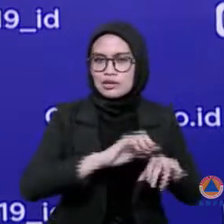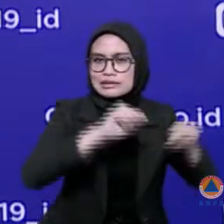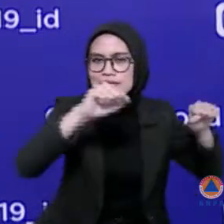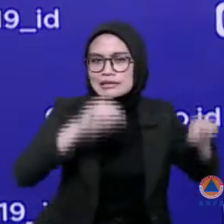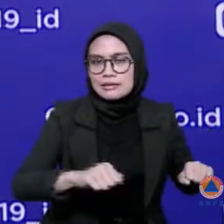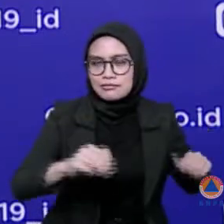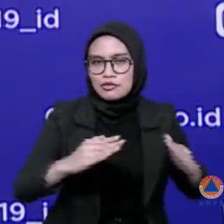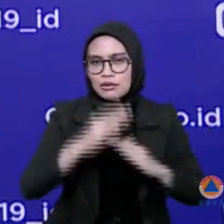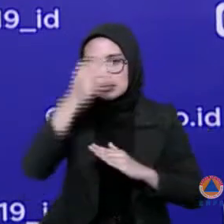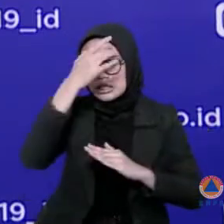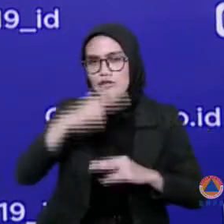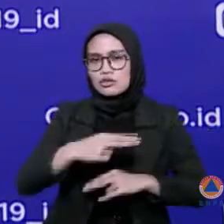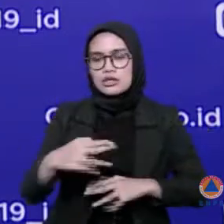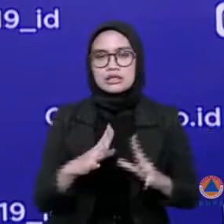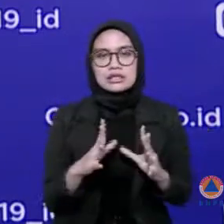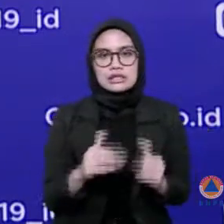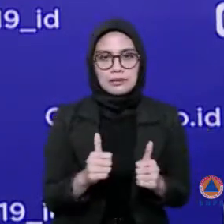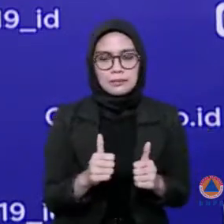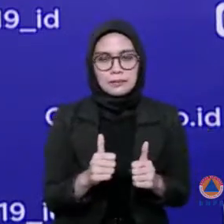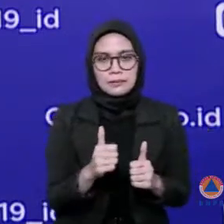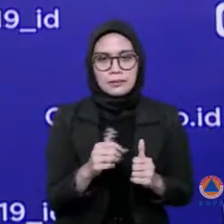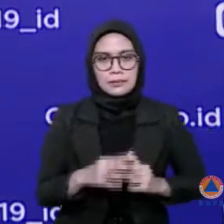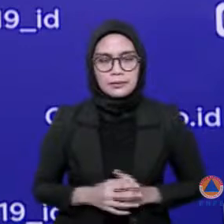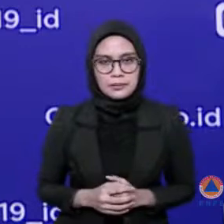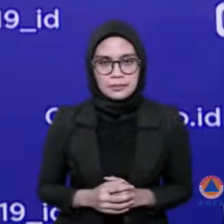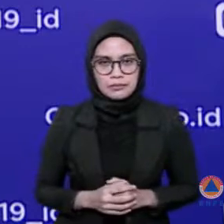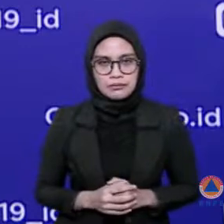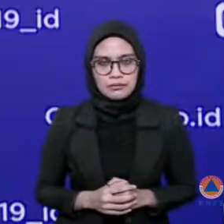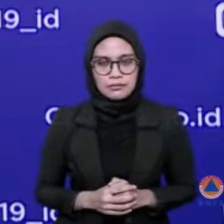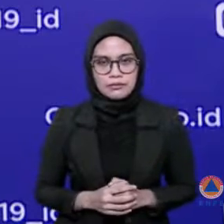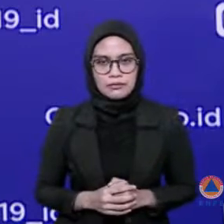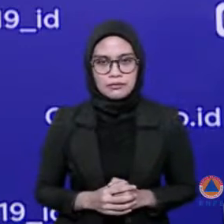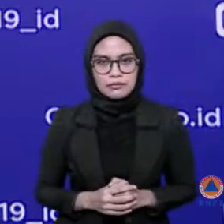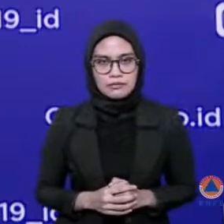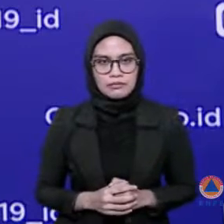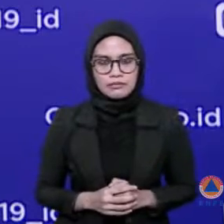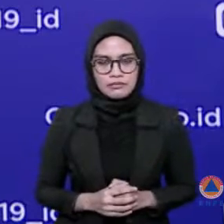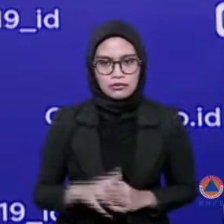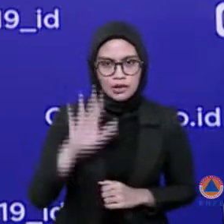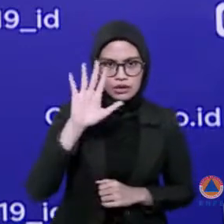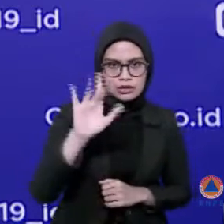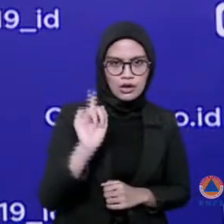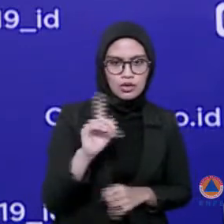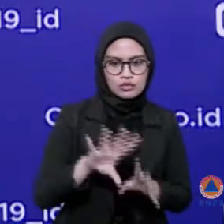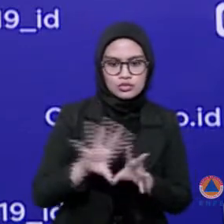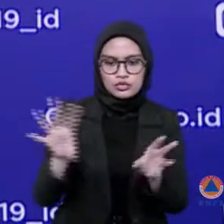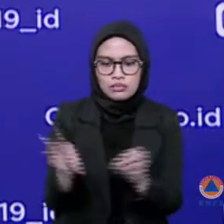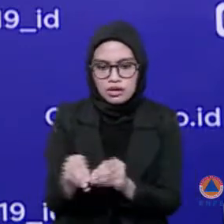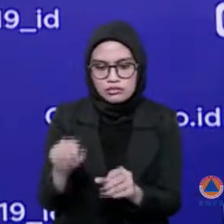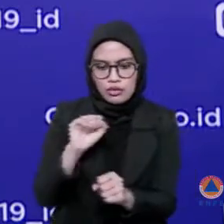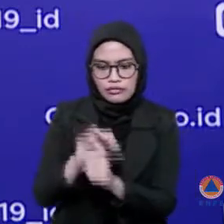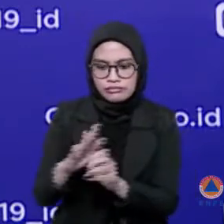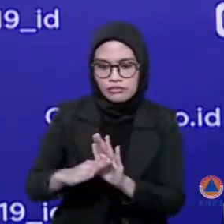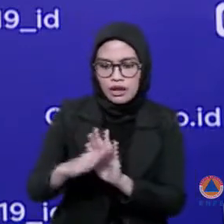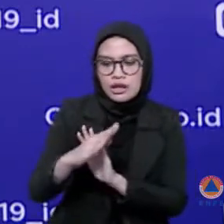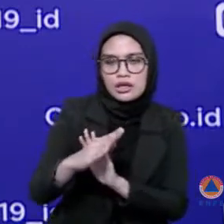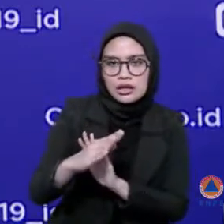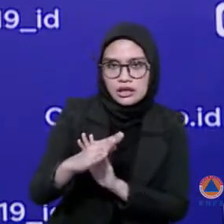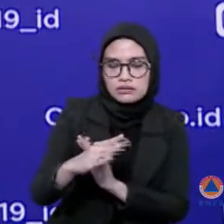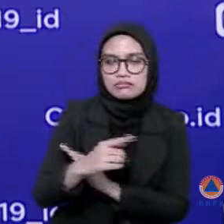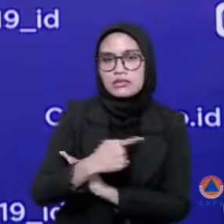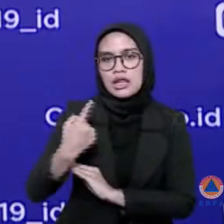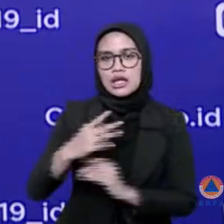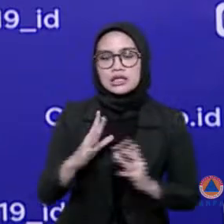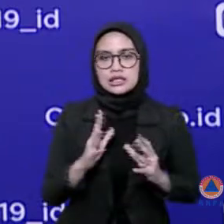we will not be able to cope if the number of cases beyond